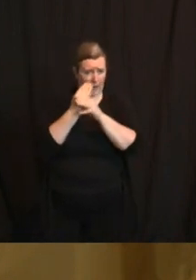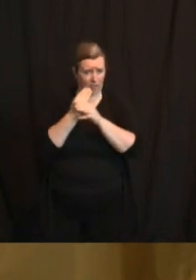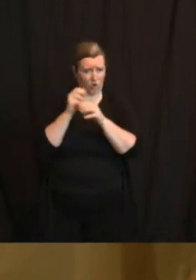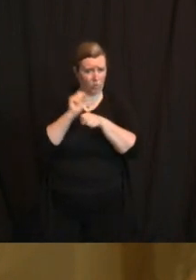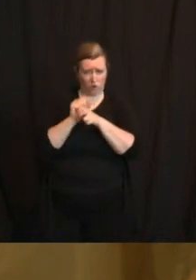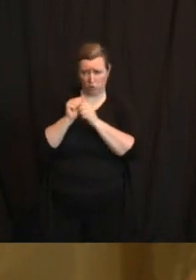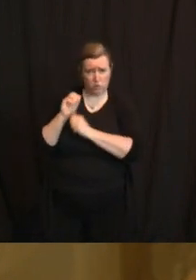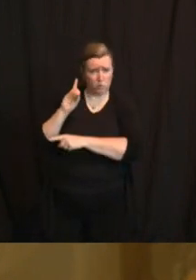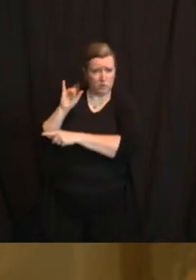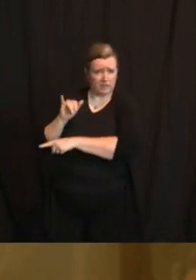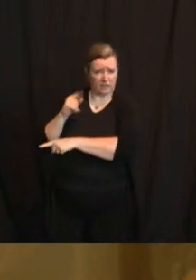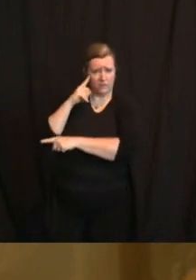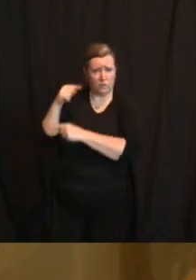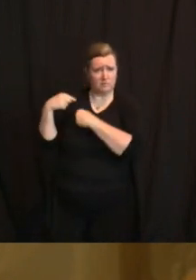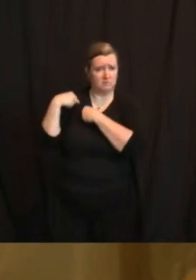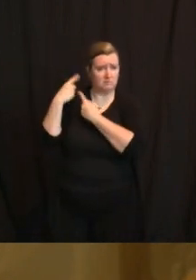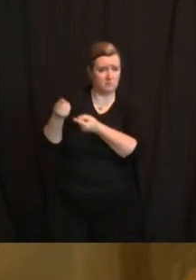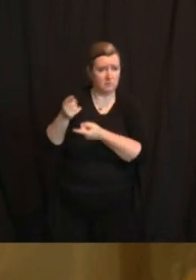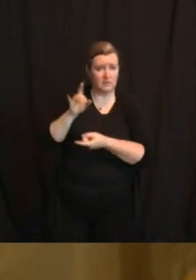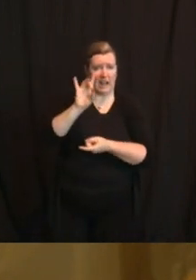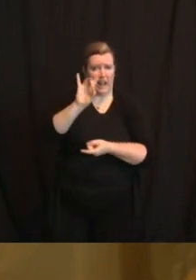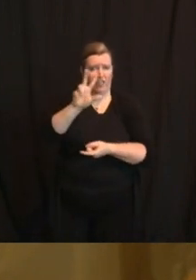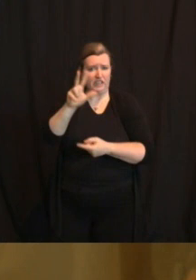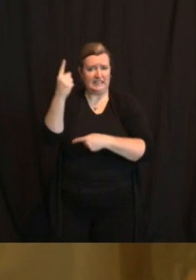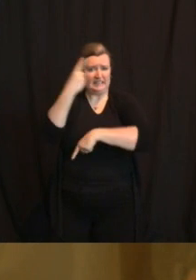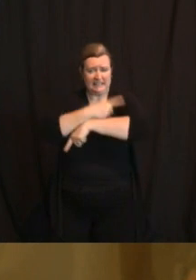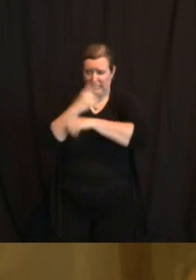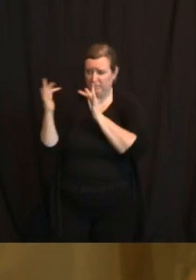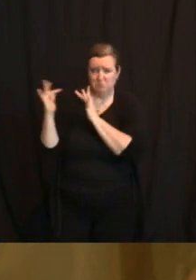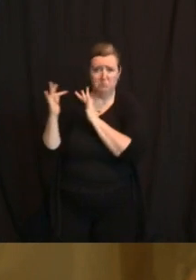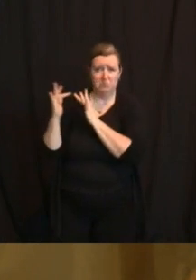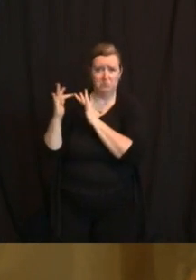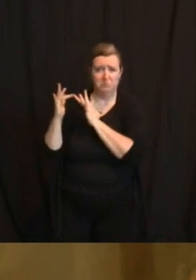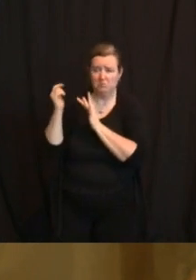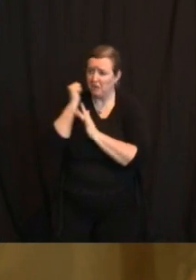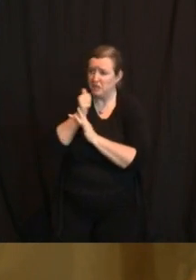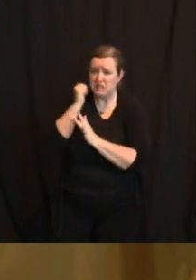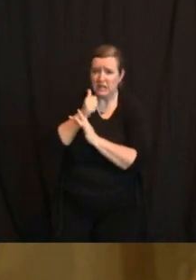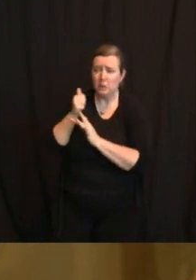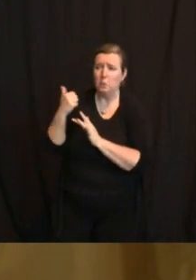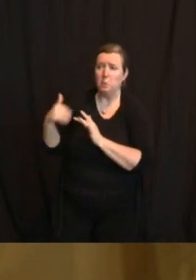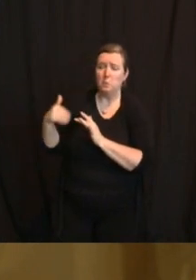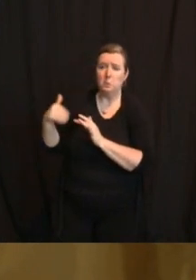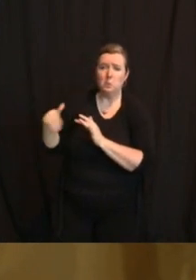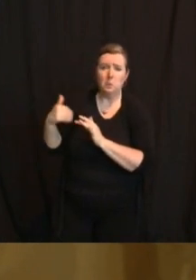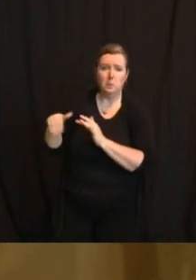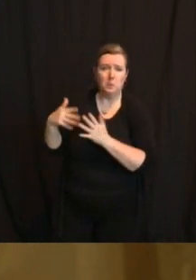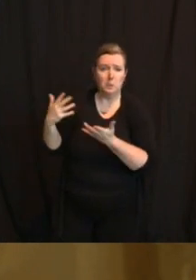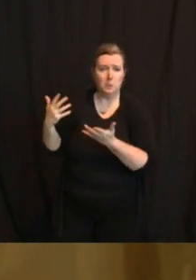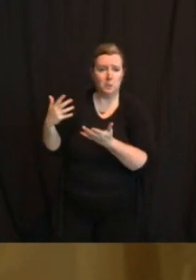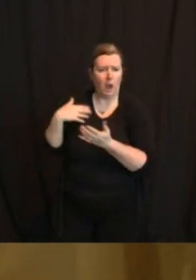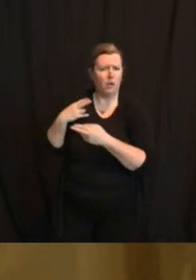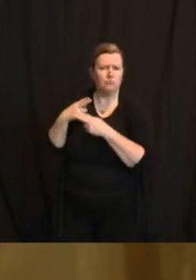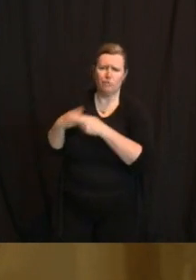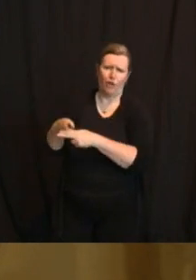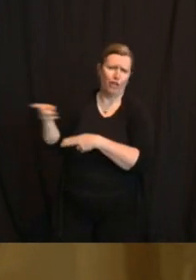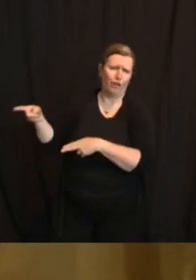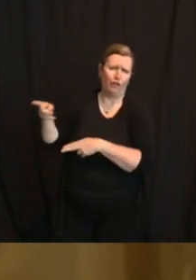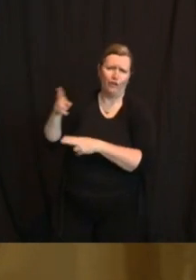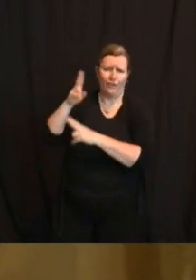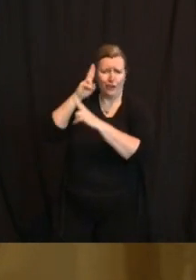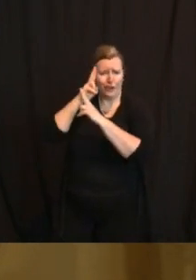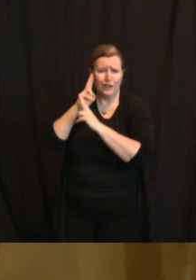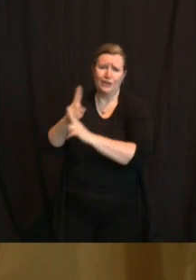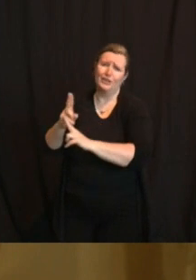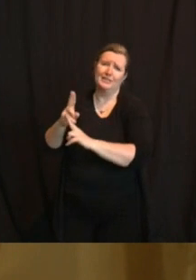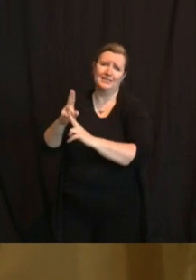for the past 83 days straight. I think it's within my authority to designate her as an honorary trooper. The